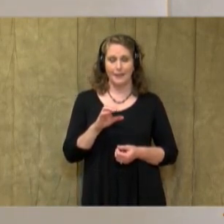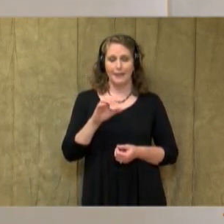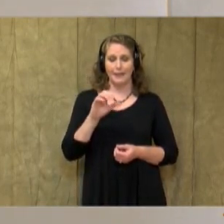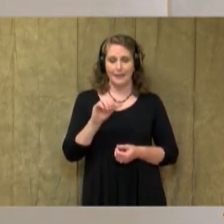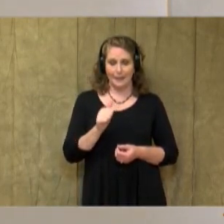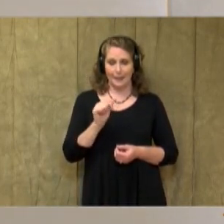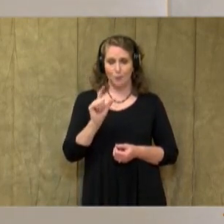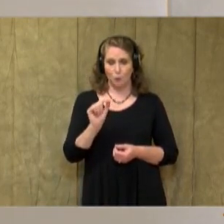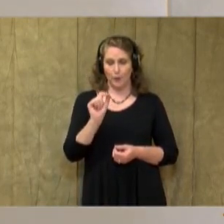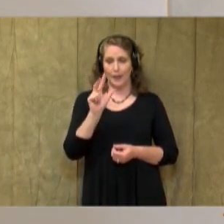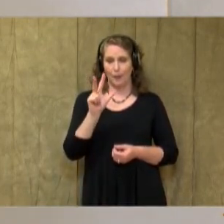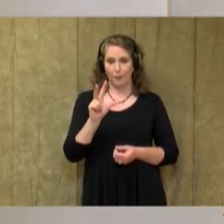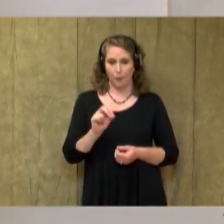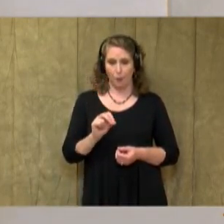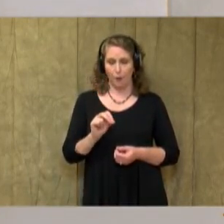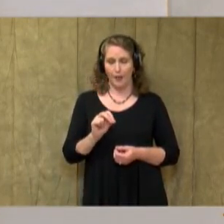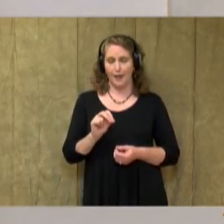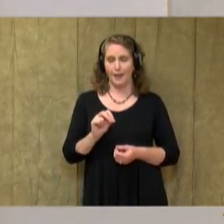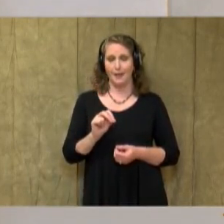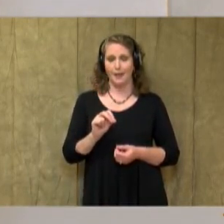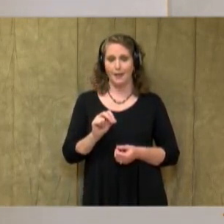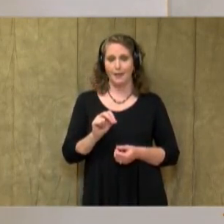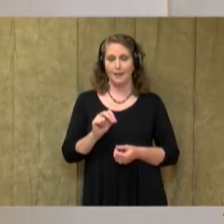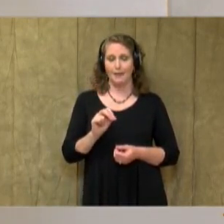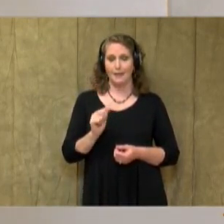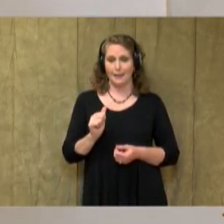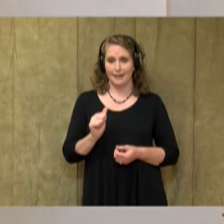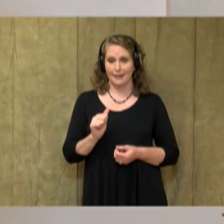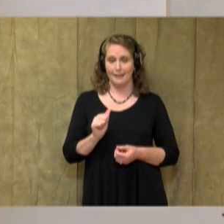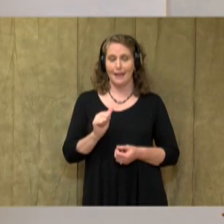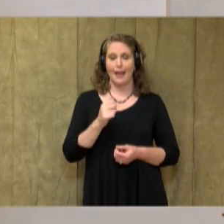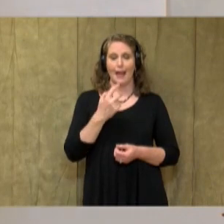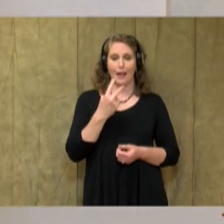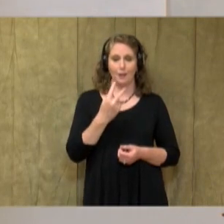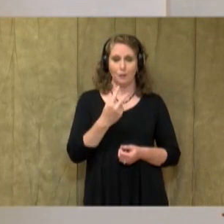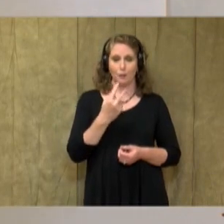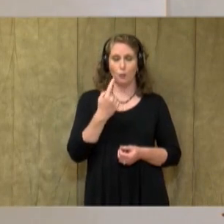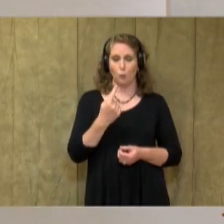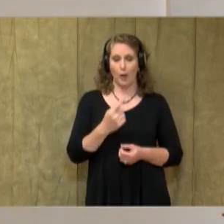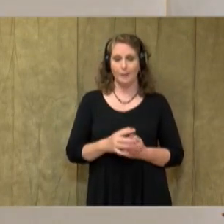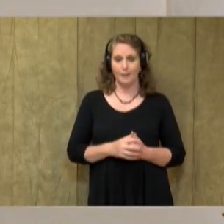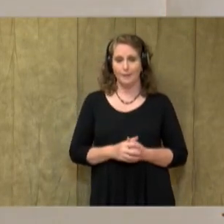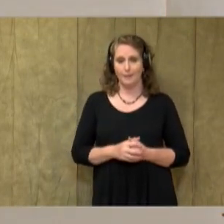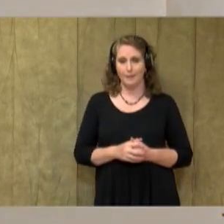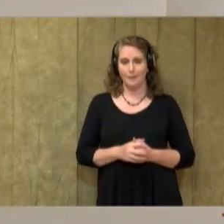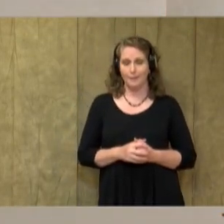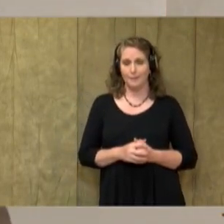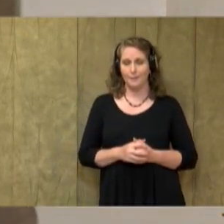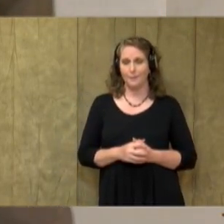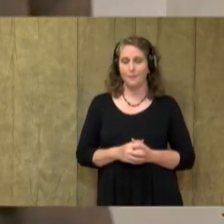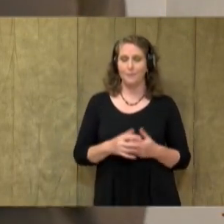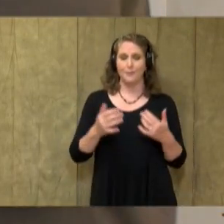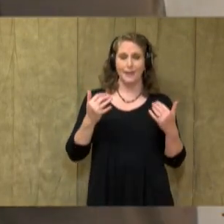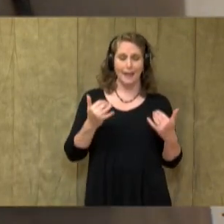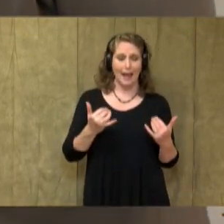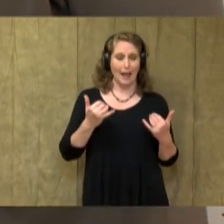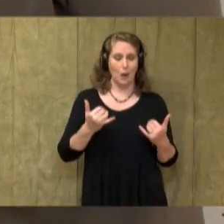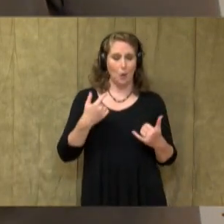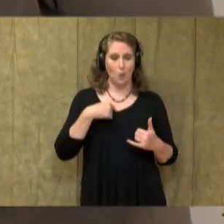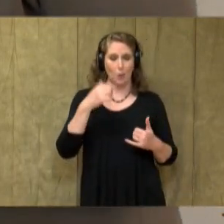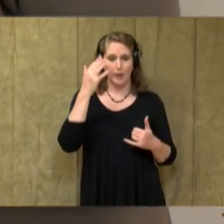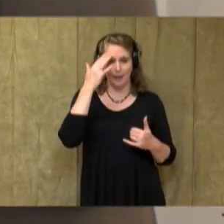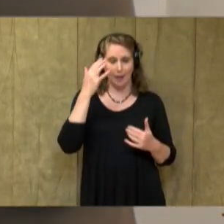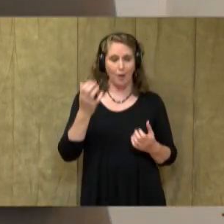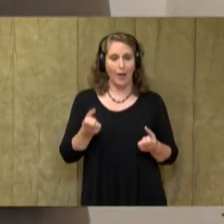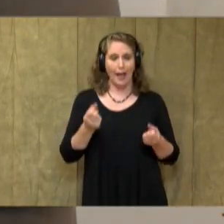10, 20, 30, 3 tens, and 2 ones. So now we know